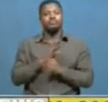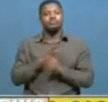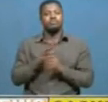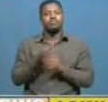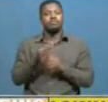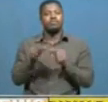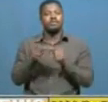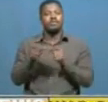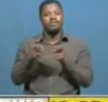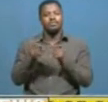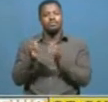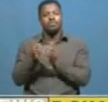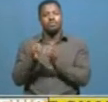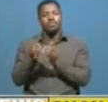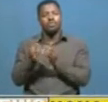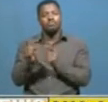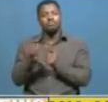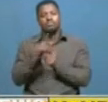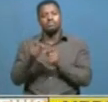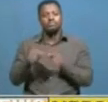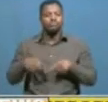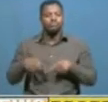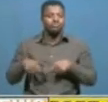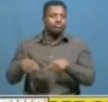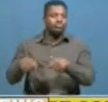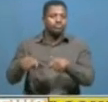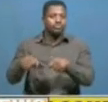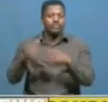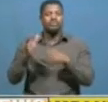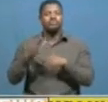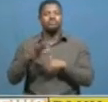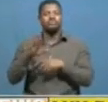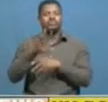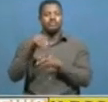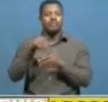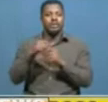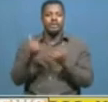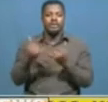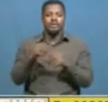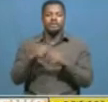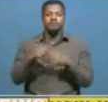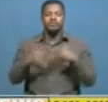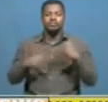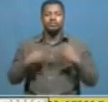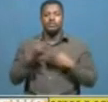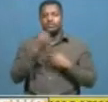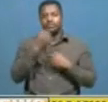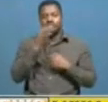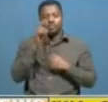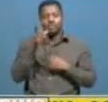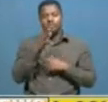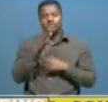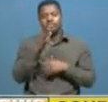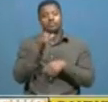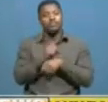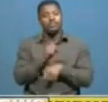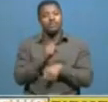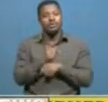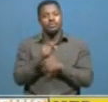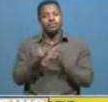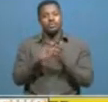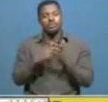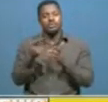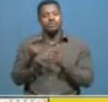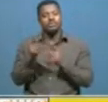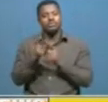running simple errands to pushing trucks, her children, who are now enjoying the fruits of their mother's labor, once upon a